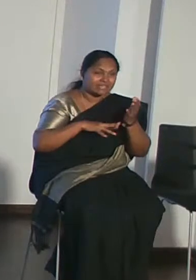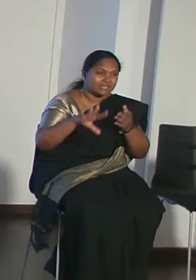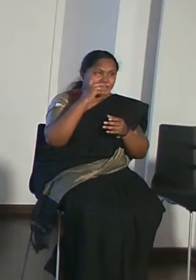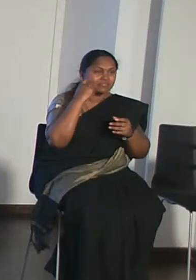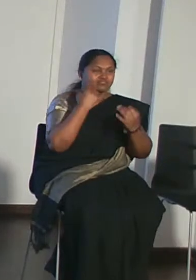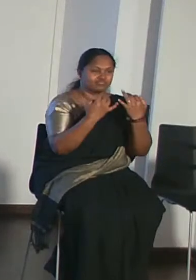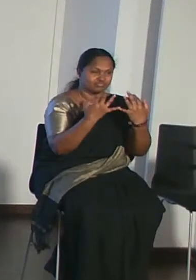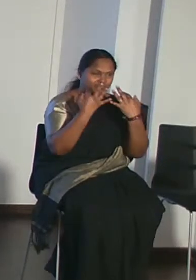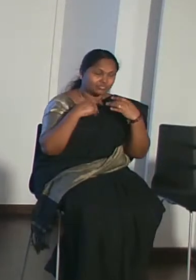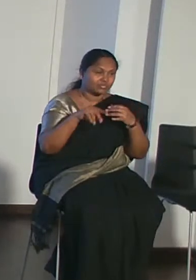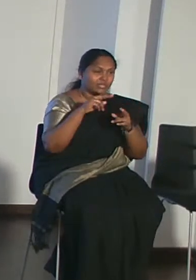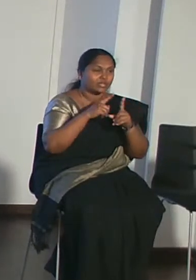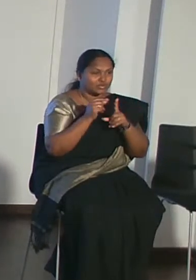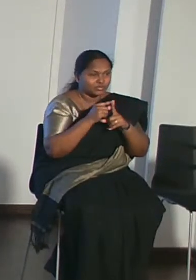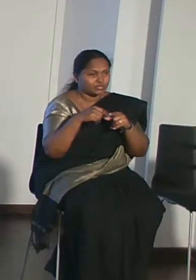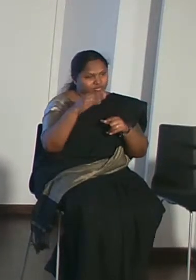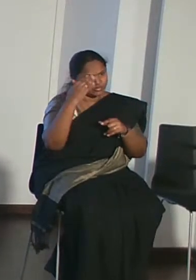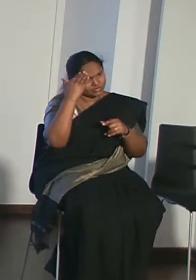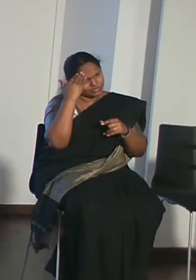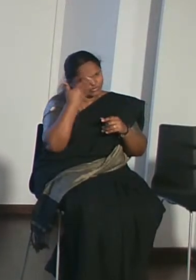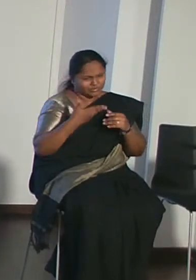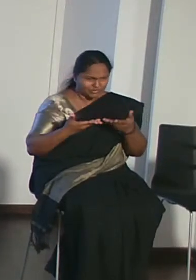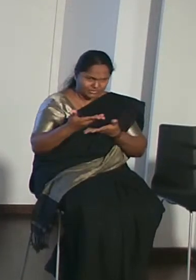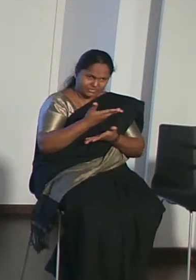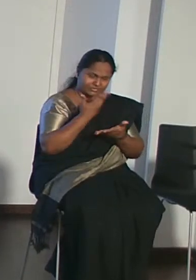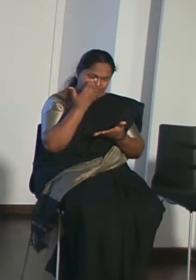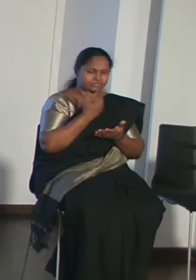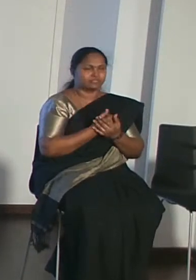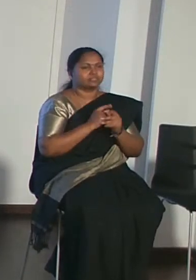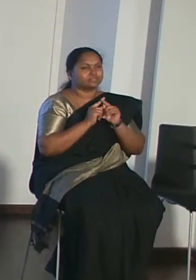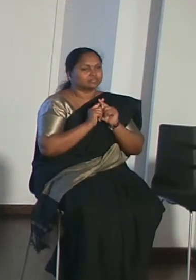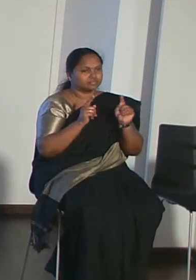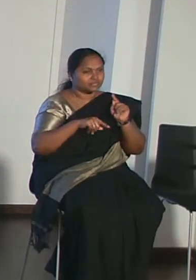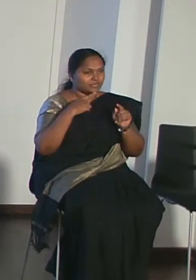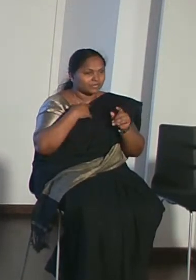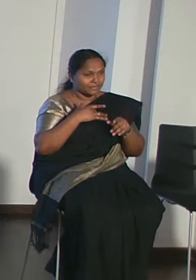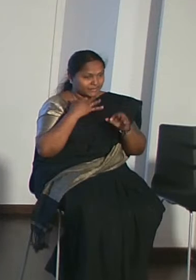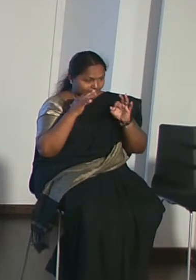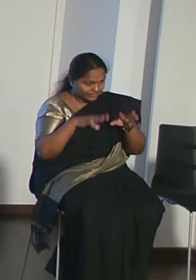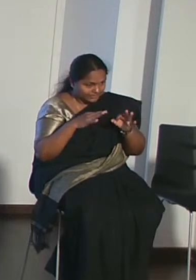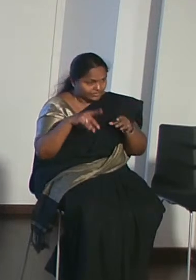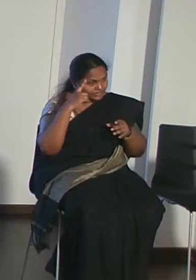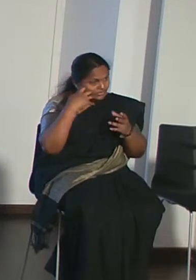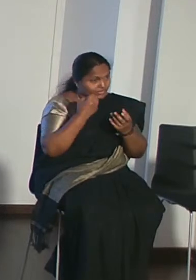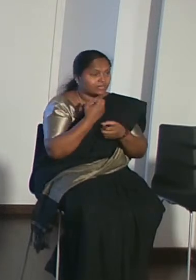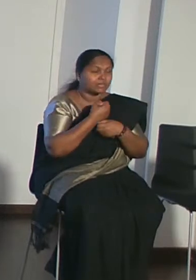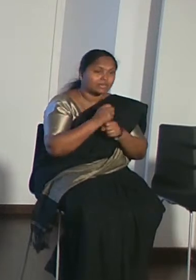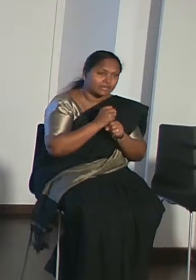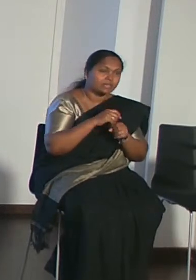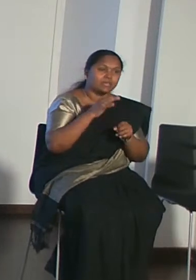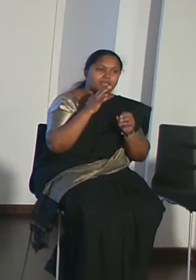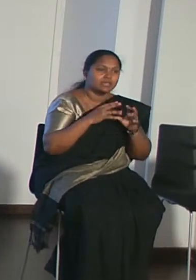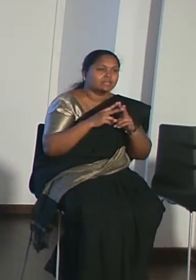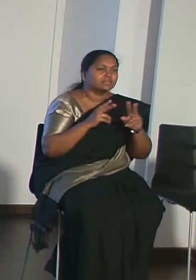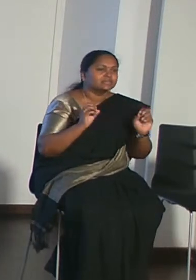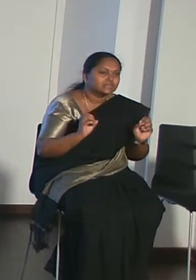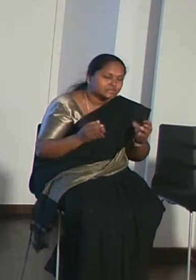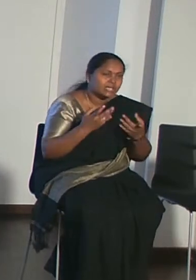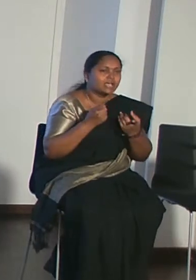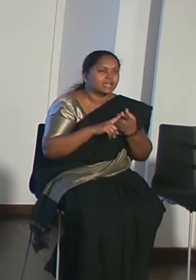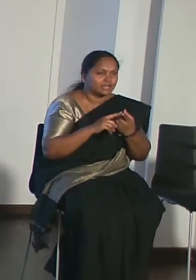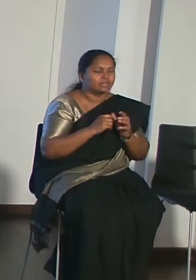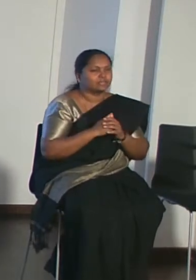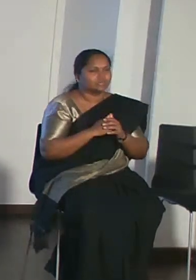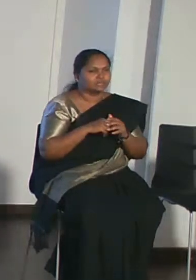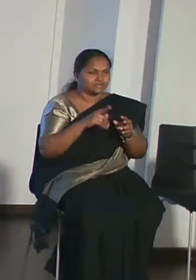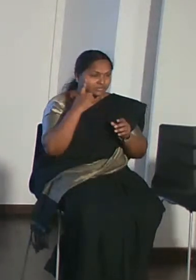too, because everyone knows them. But what we realized was that the curriculum is really struggling. They